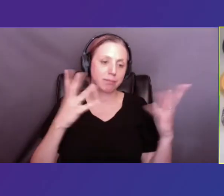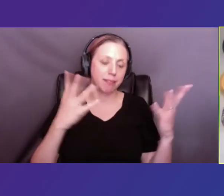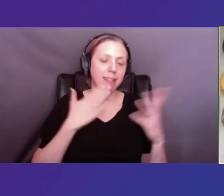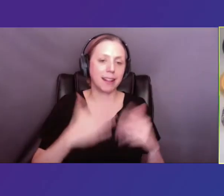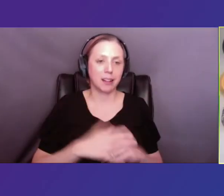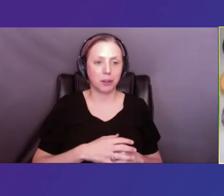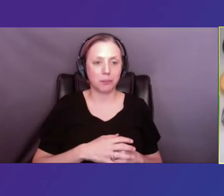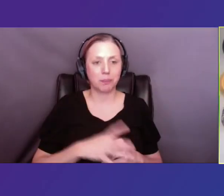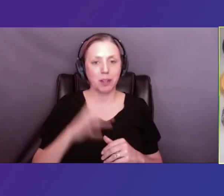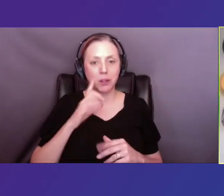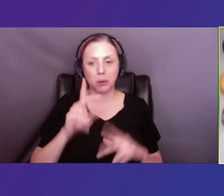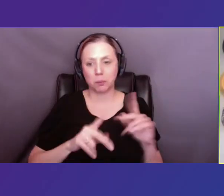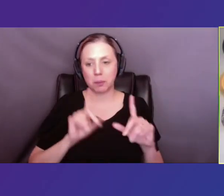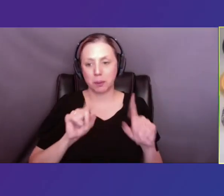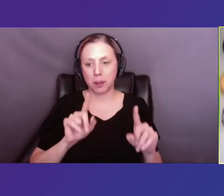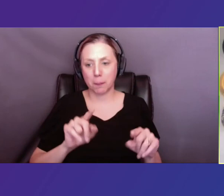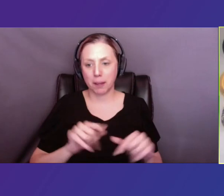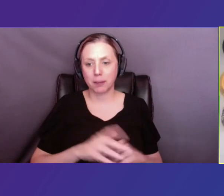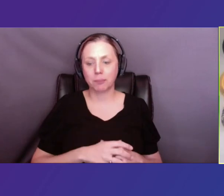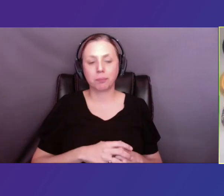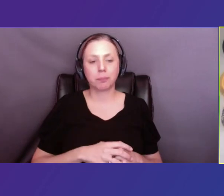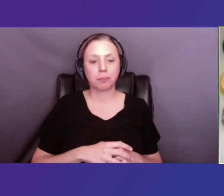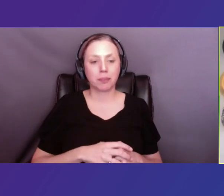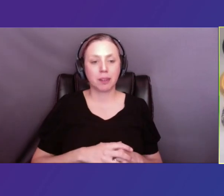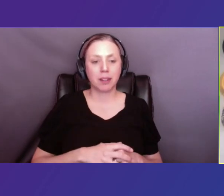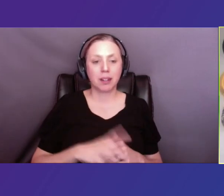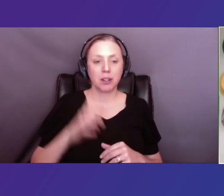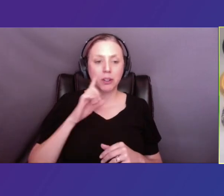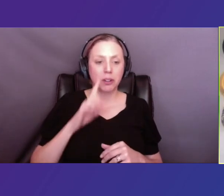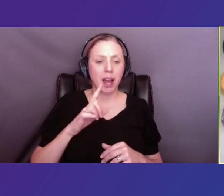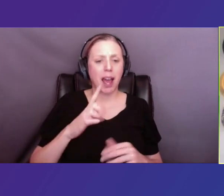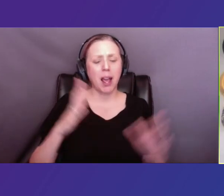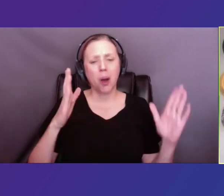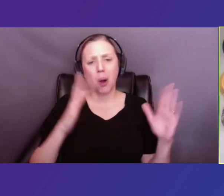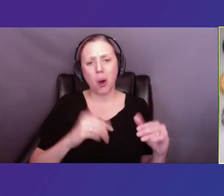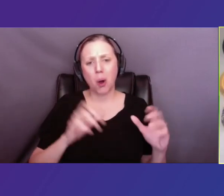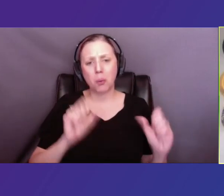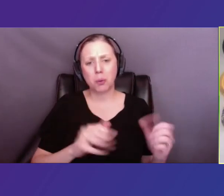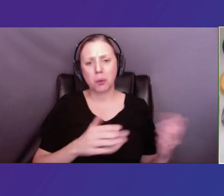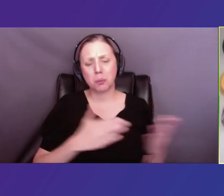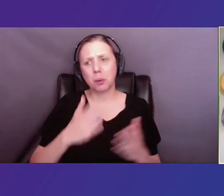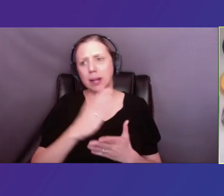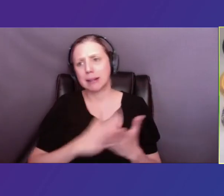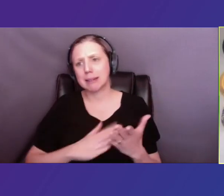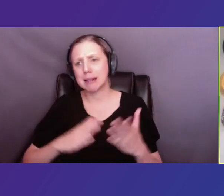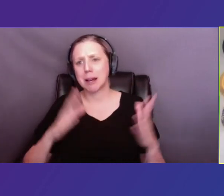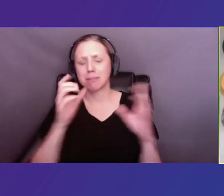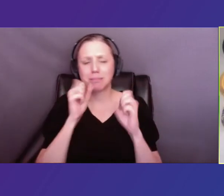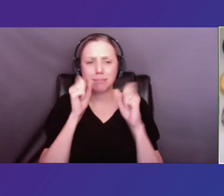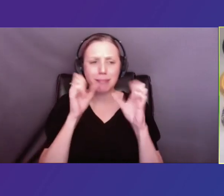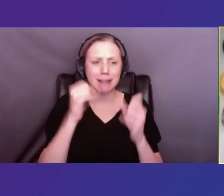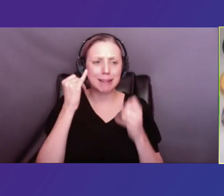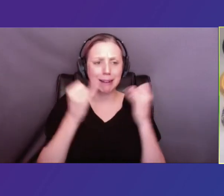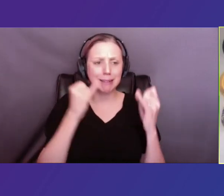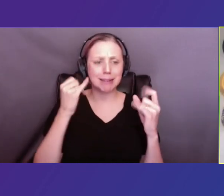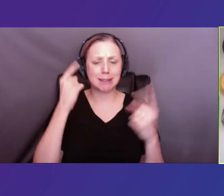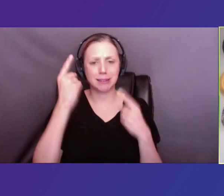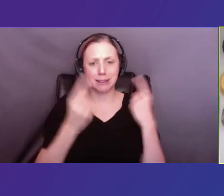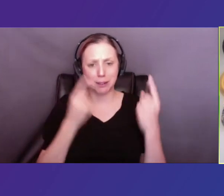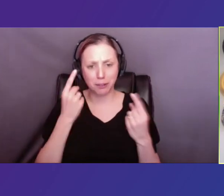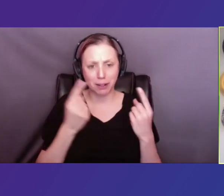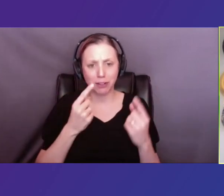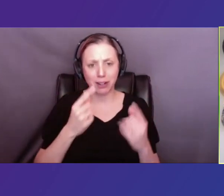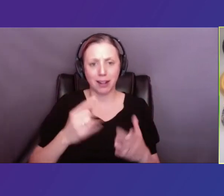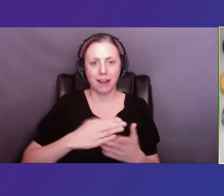our attendees, I hope you were able to take away some transformative ideas and considerations. A